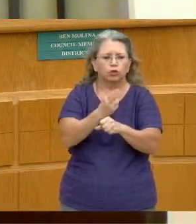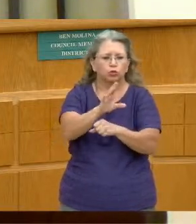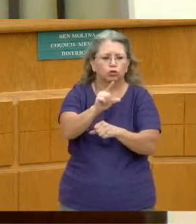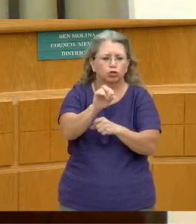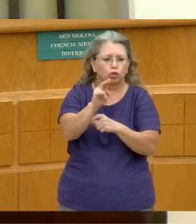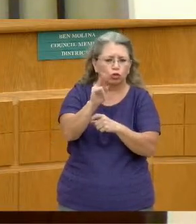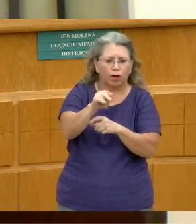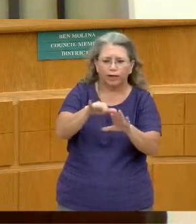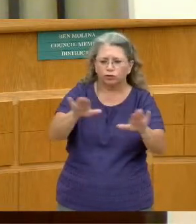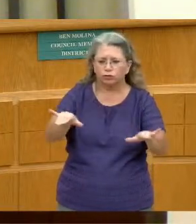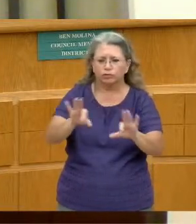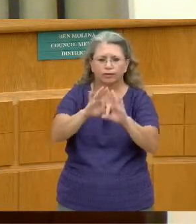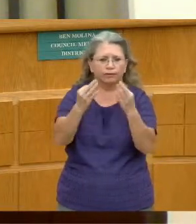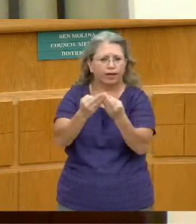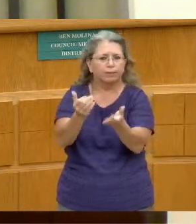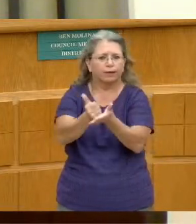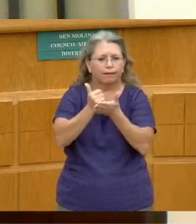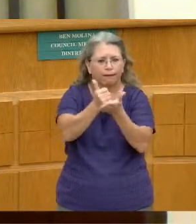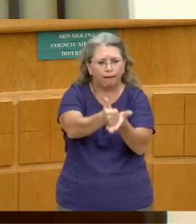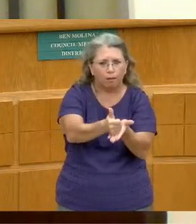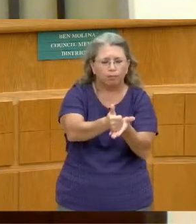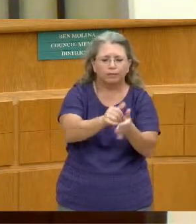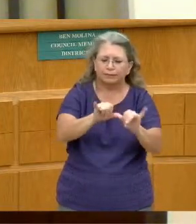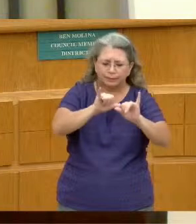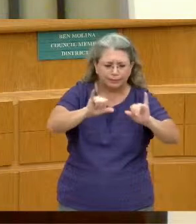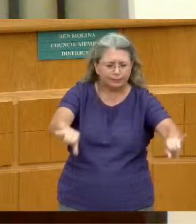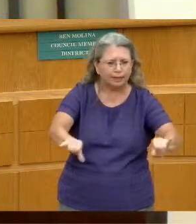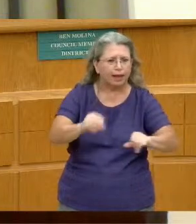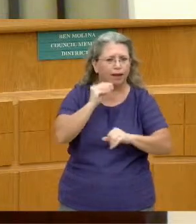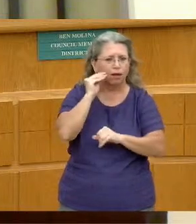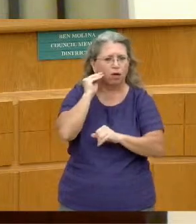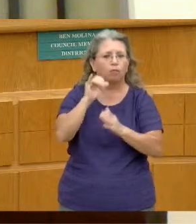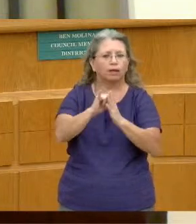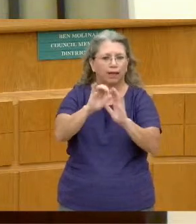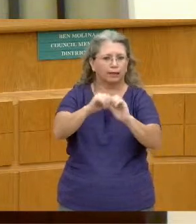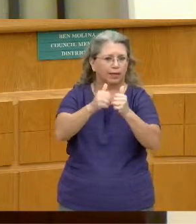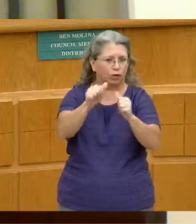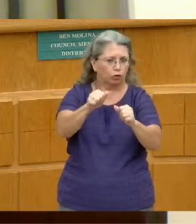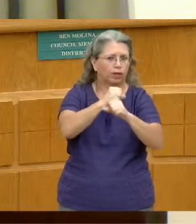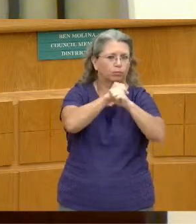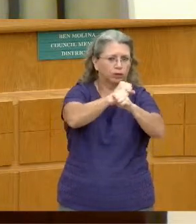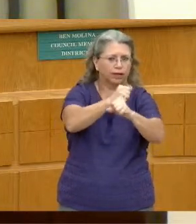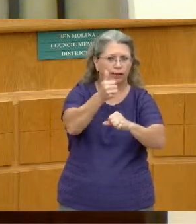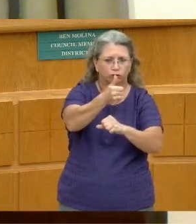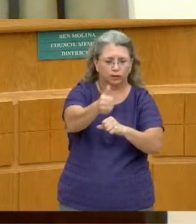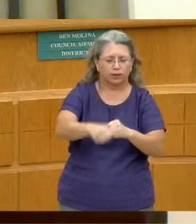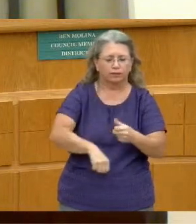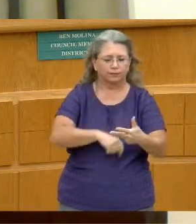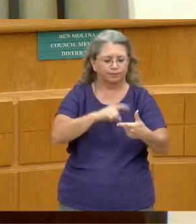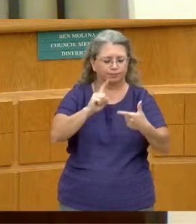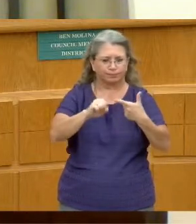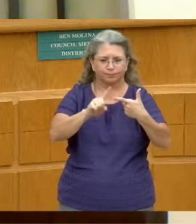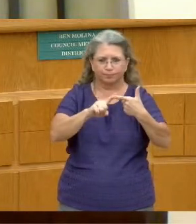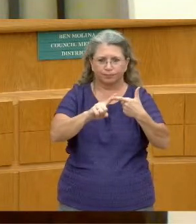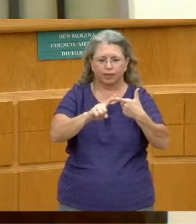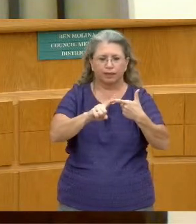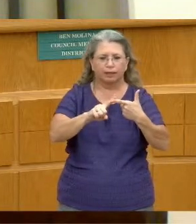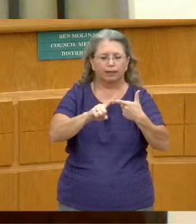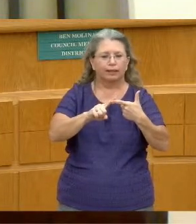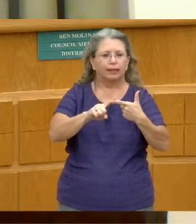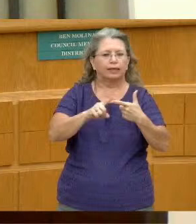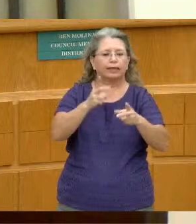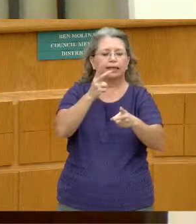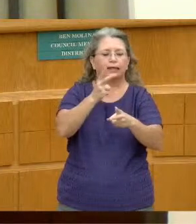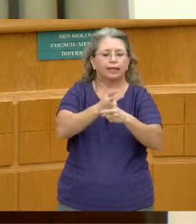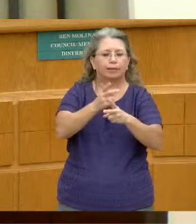have family help you. Stay at home. That's how you are going to protect yourself. Number 2, stay distanced